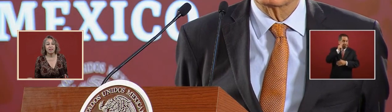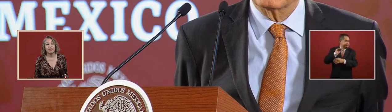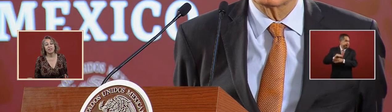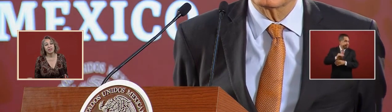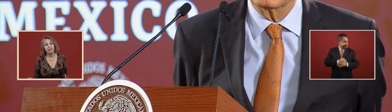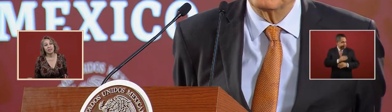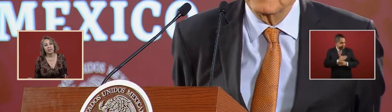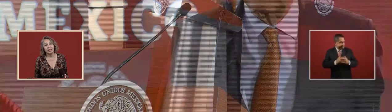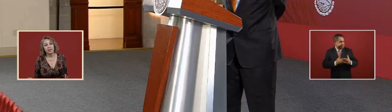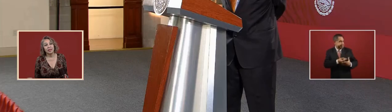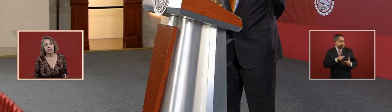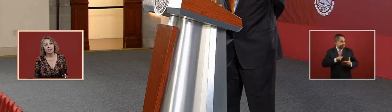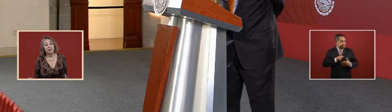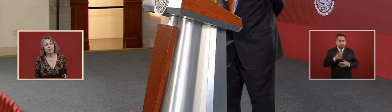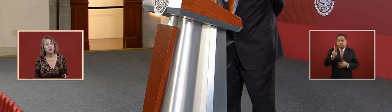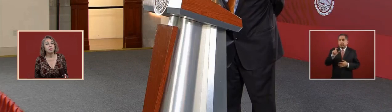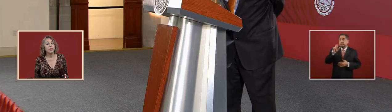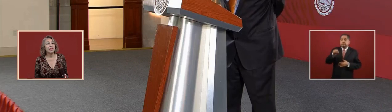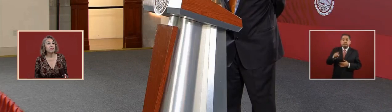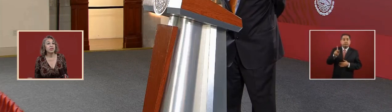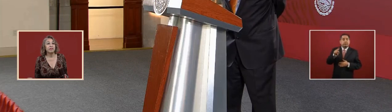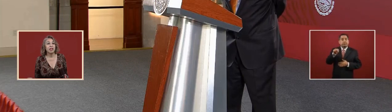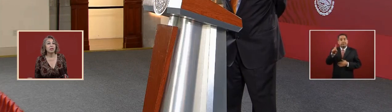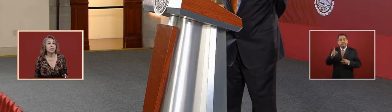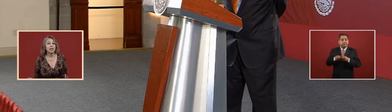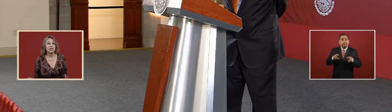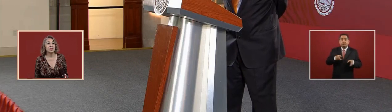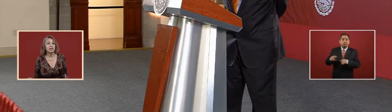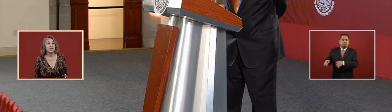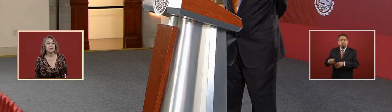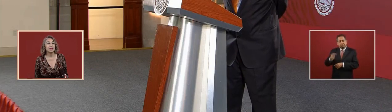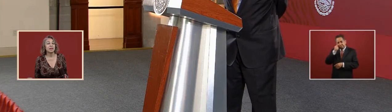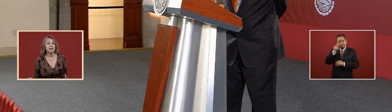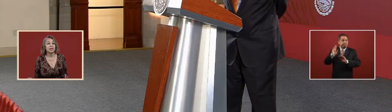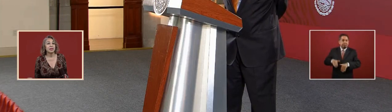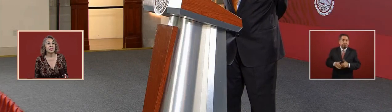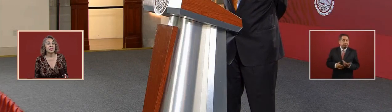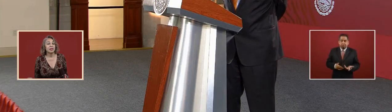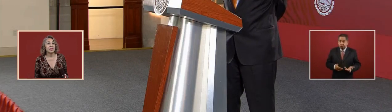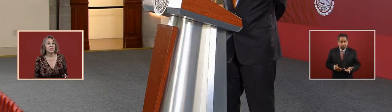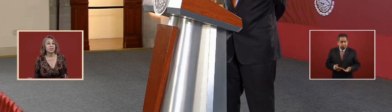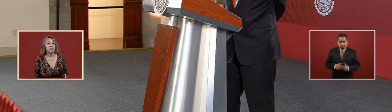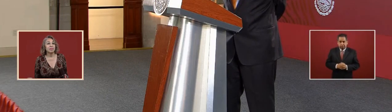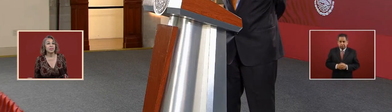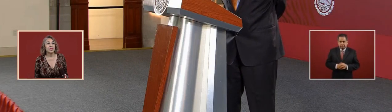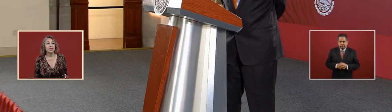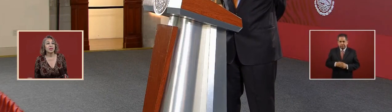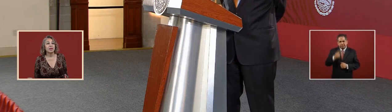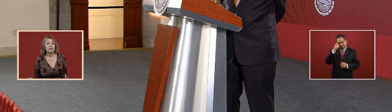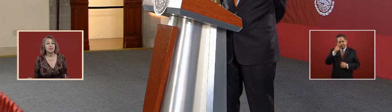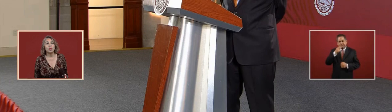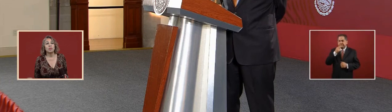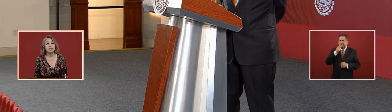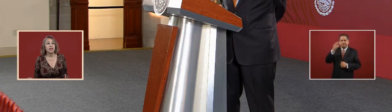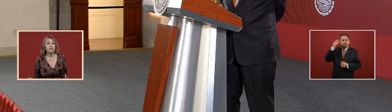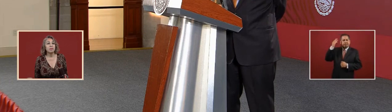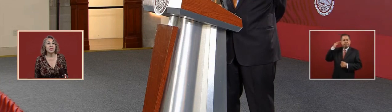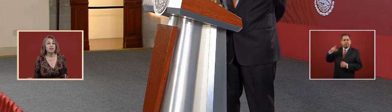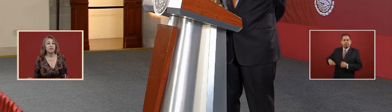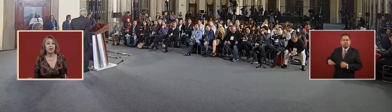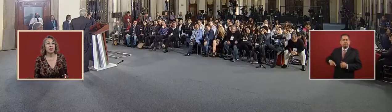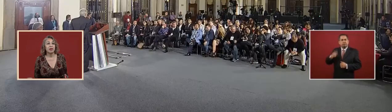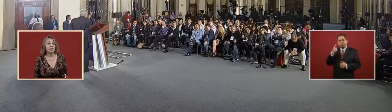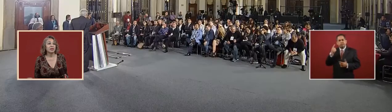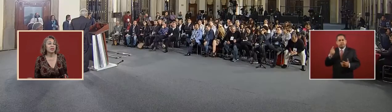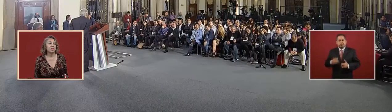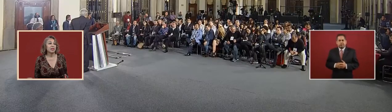care el plan de desarrollo. The plan for development. ¿Para qué estaba el gobierno? So what was the government there